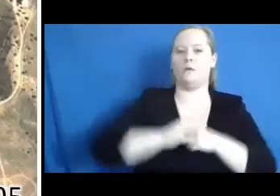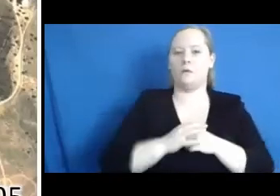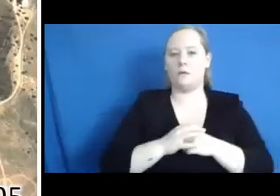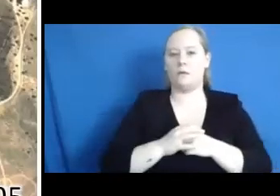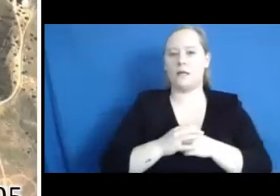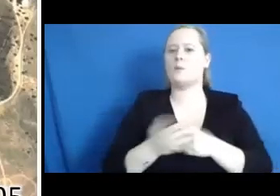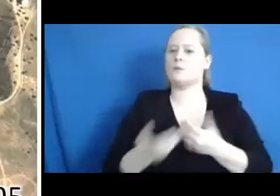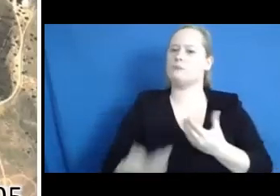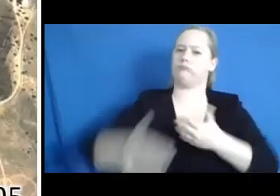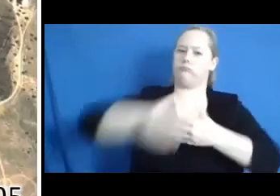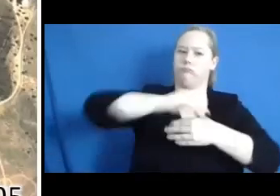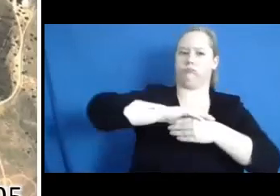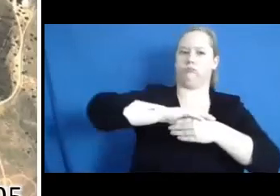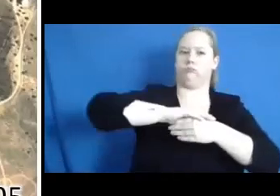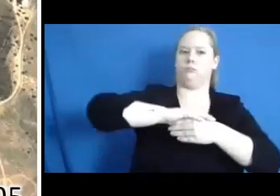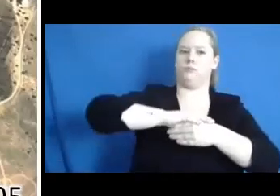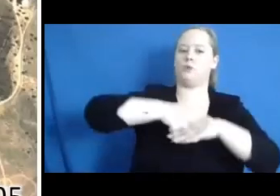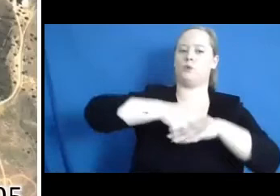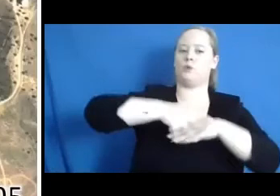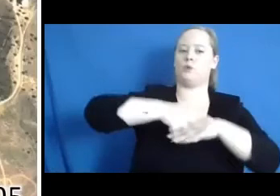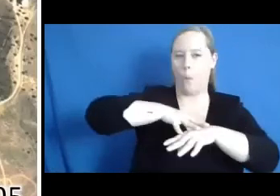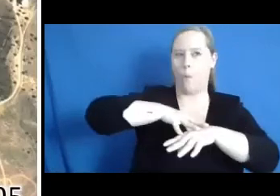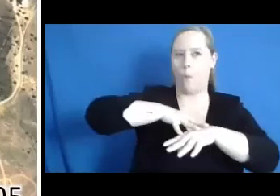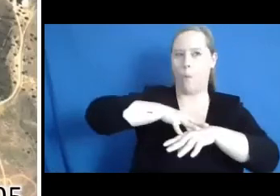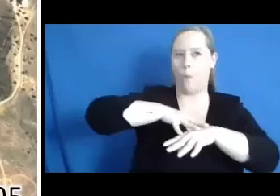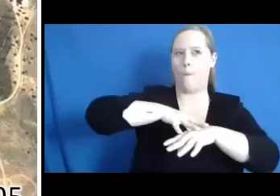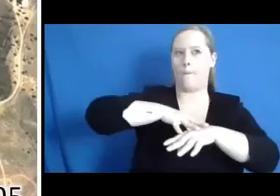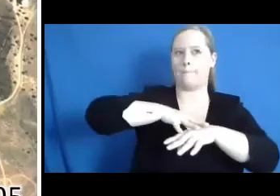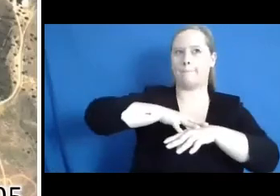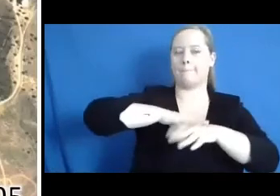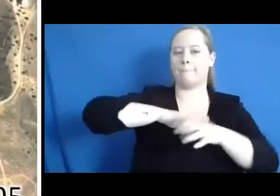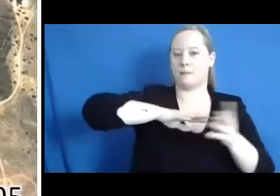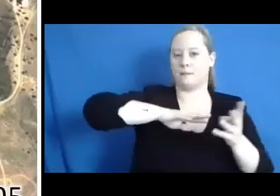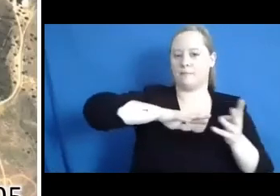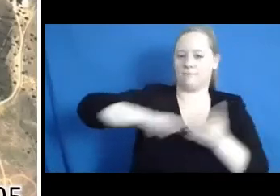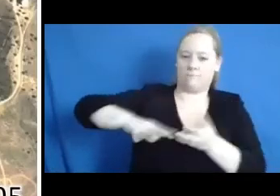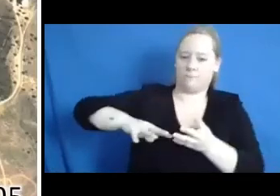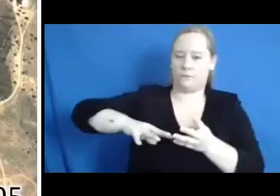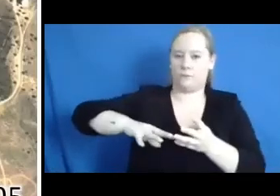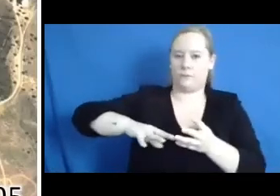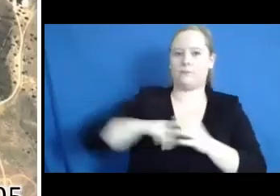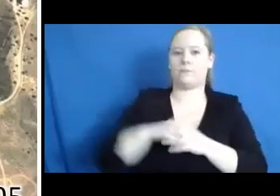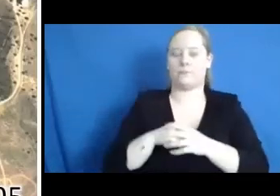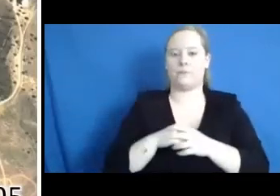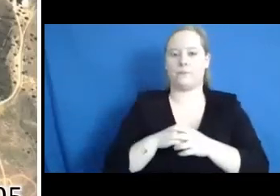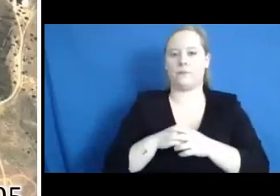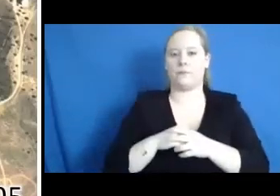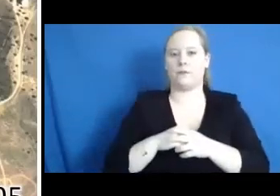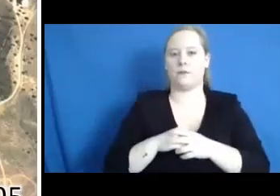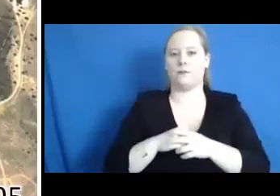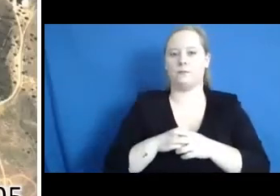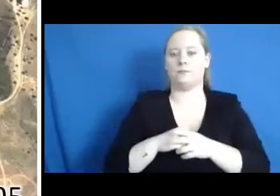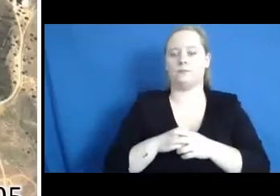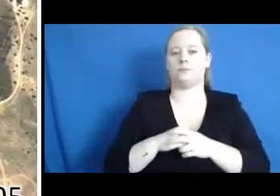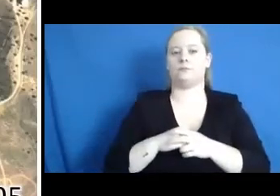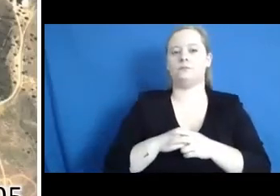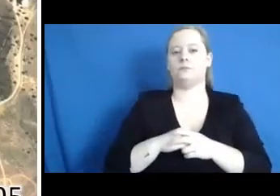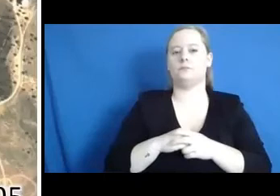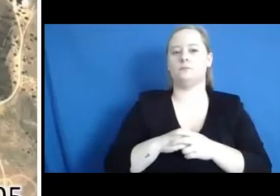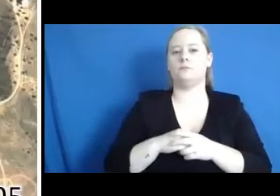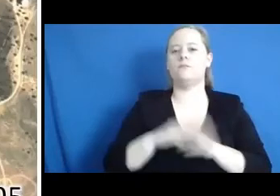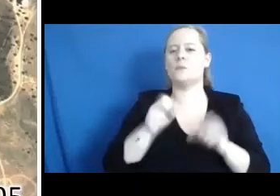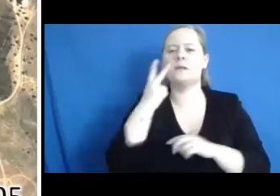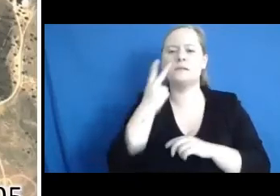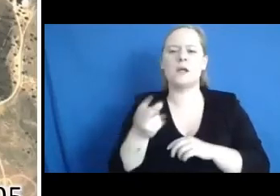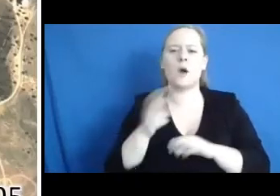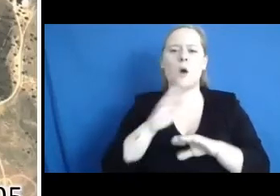to slow infiltration through the lagoon, the former lagoon ponds. You can see on the right side of